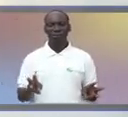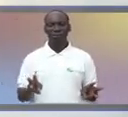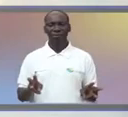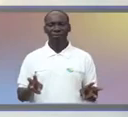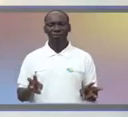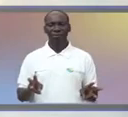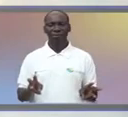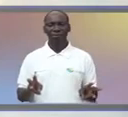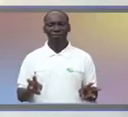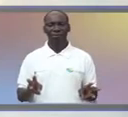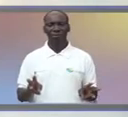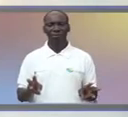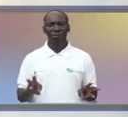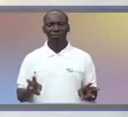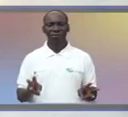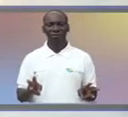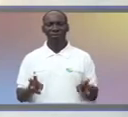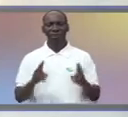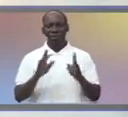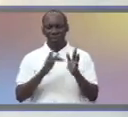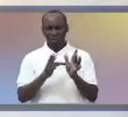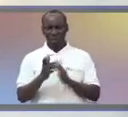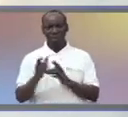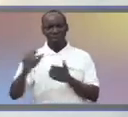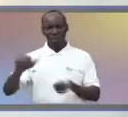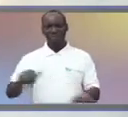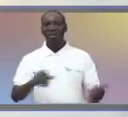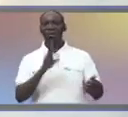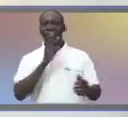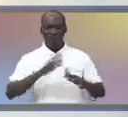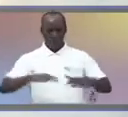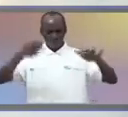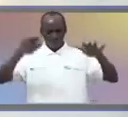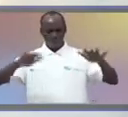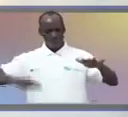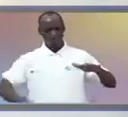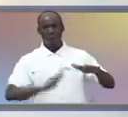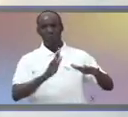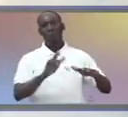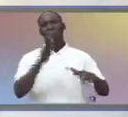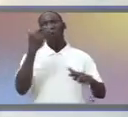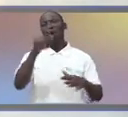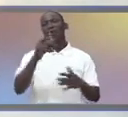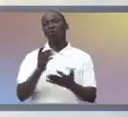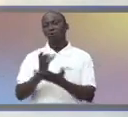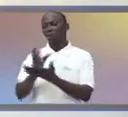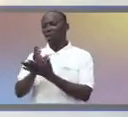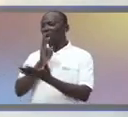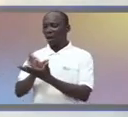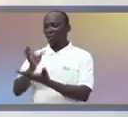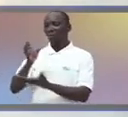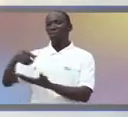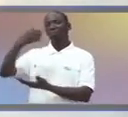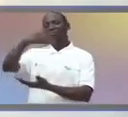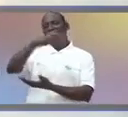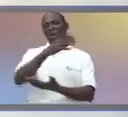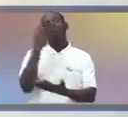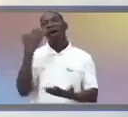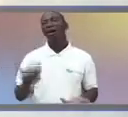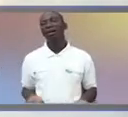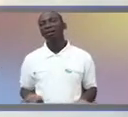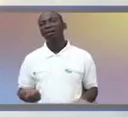di Jesus wo bon esu onsio na ye den na wo wo di se ogu cup egbo obi esu na wo anka sa ye den na